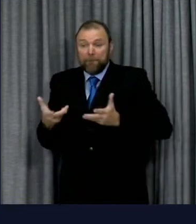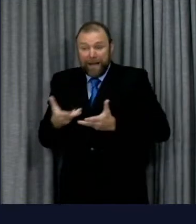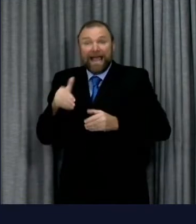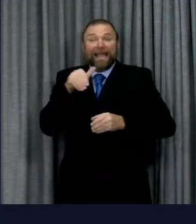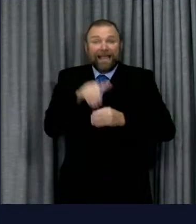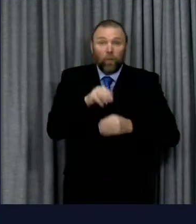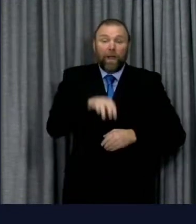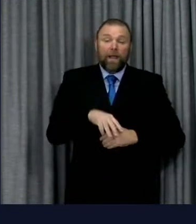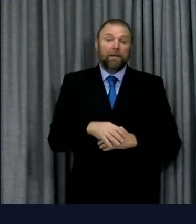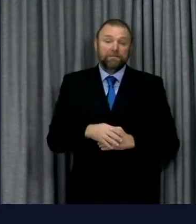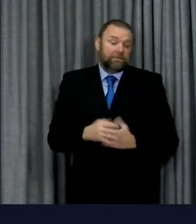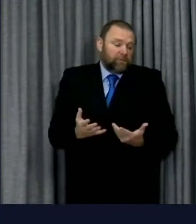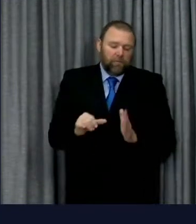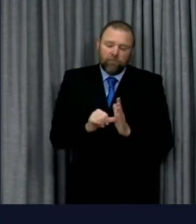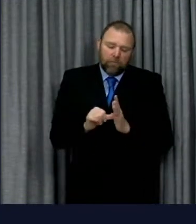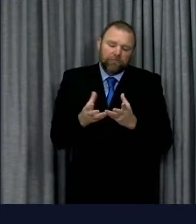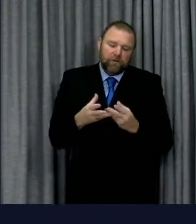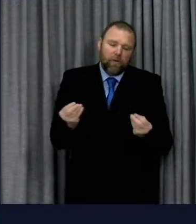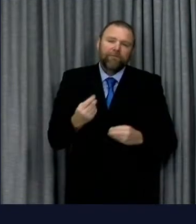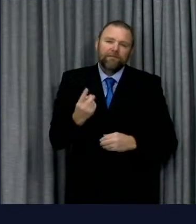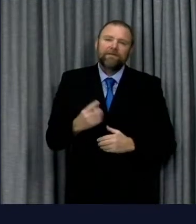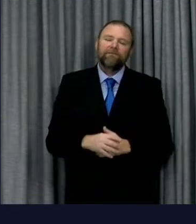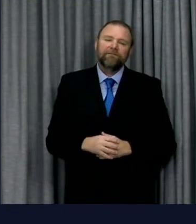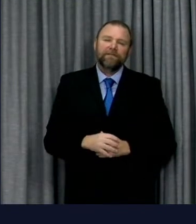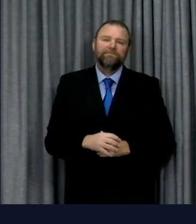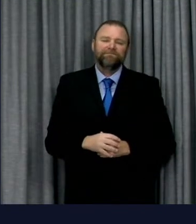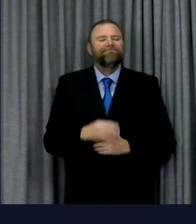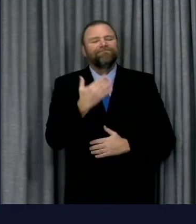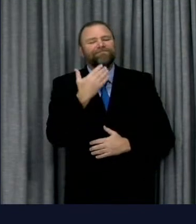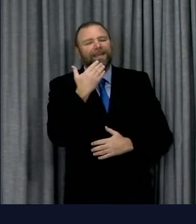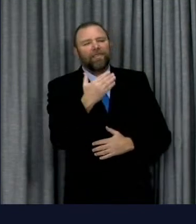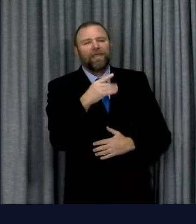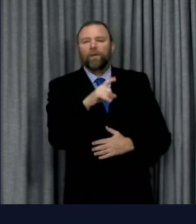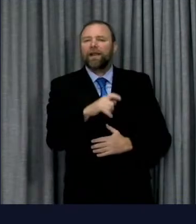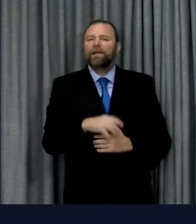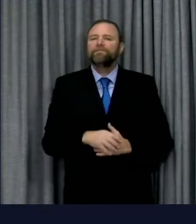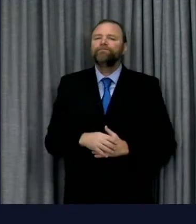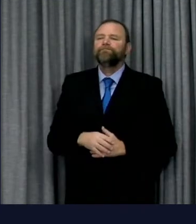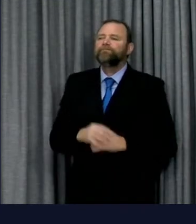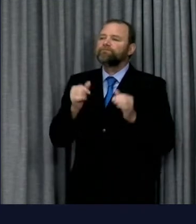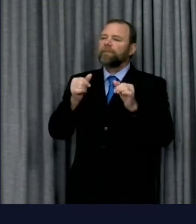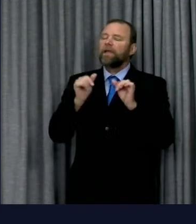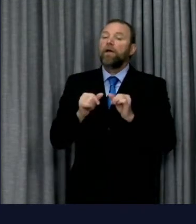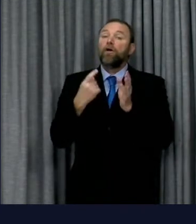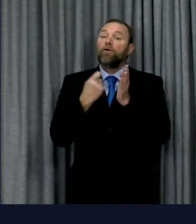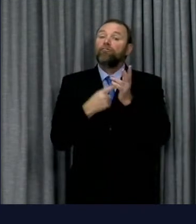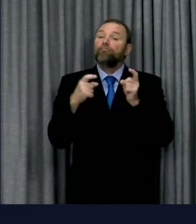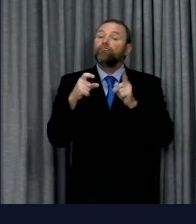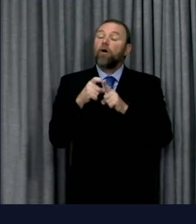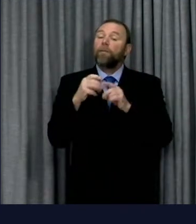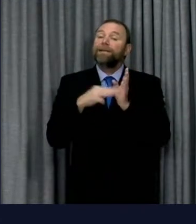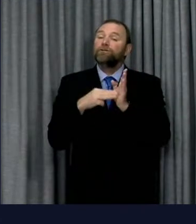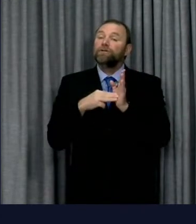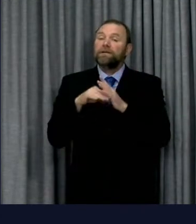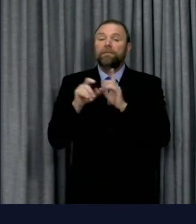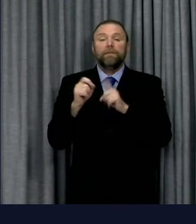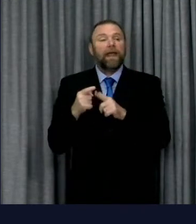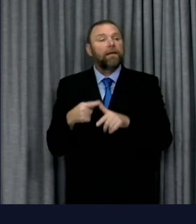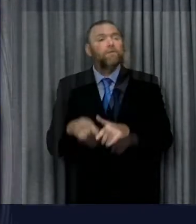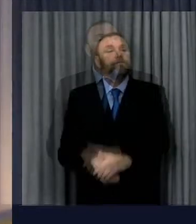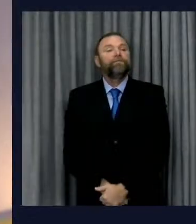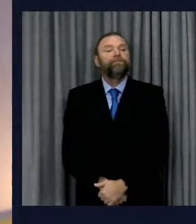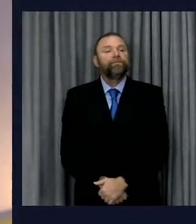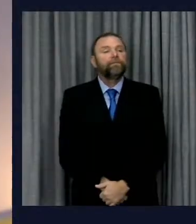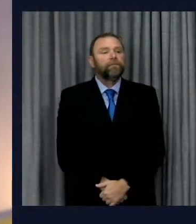problem has resolved itself. But Caitlin, thank you very much indeed. Over to Rod Minchin at PA.